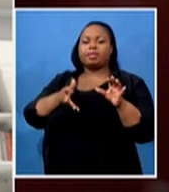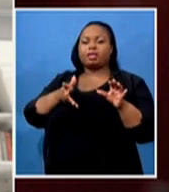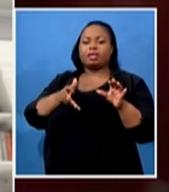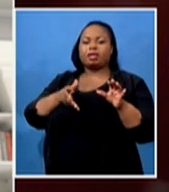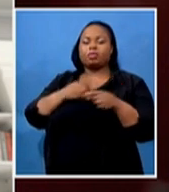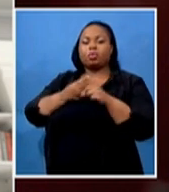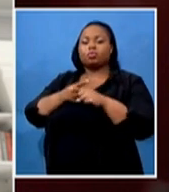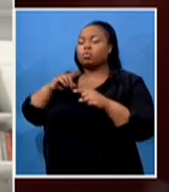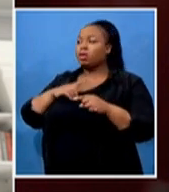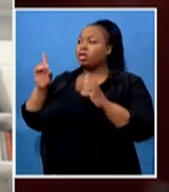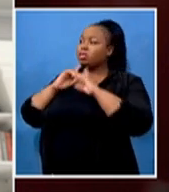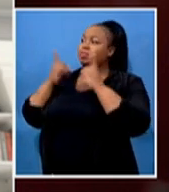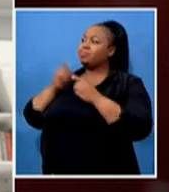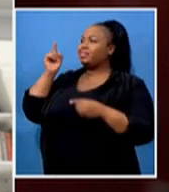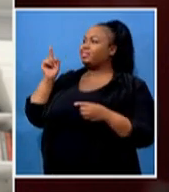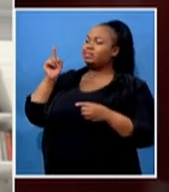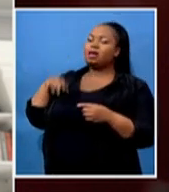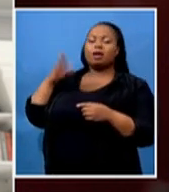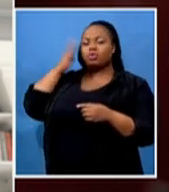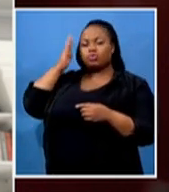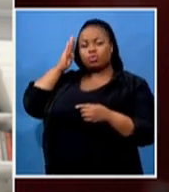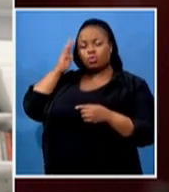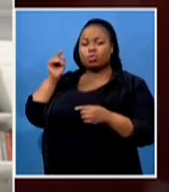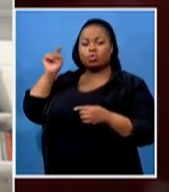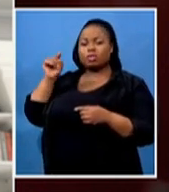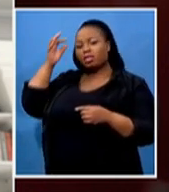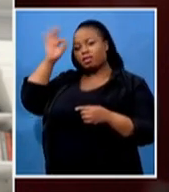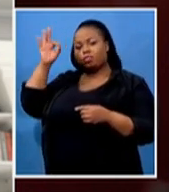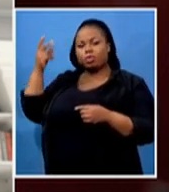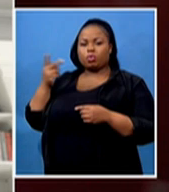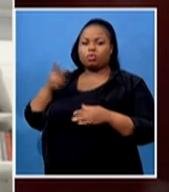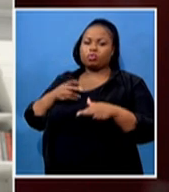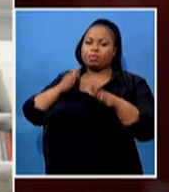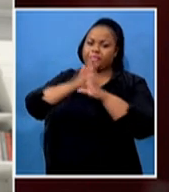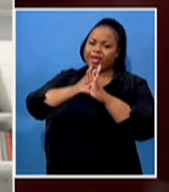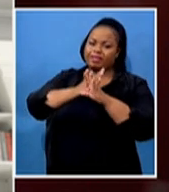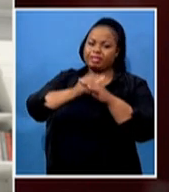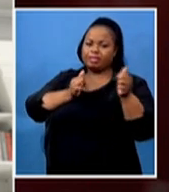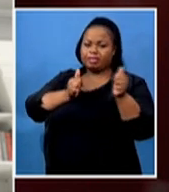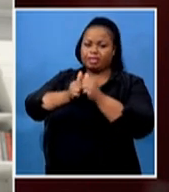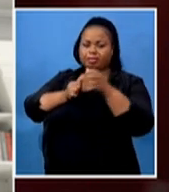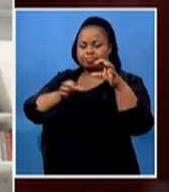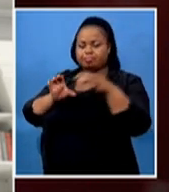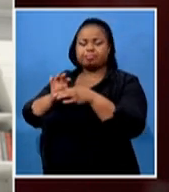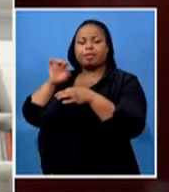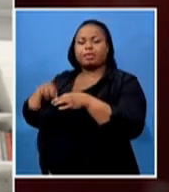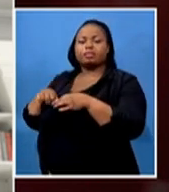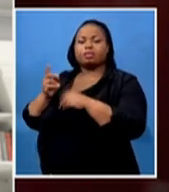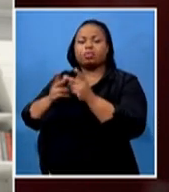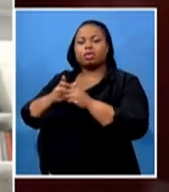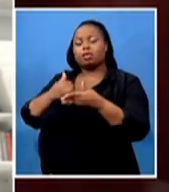schools. It requires the private sector to step in to assist where they can with logistics and so on and so forth. So therefore,